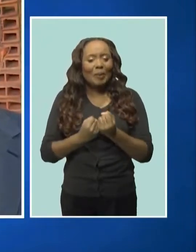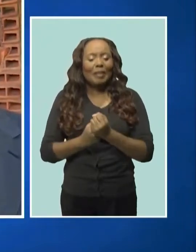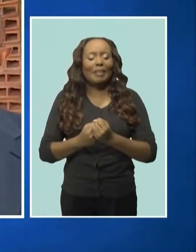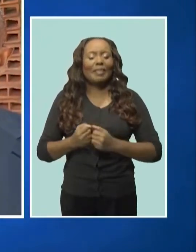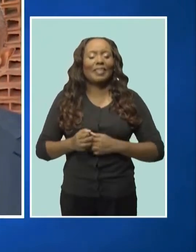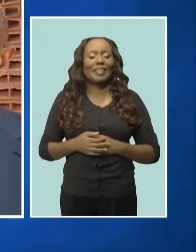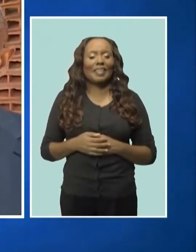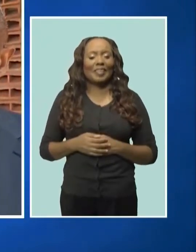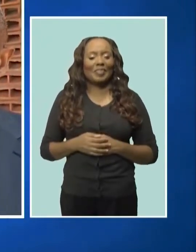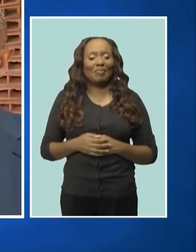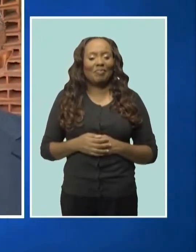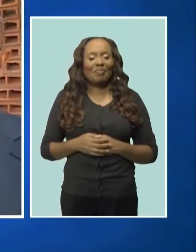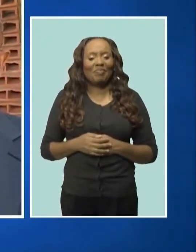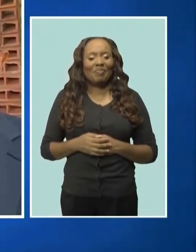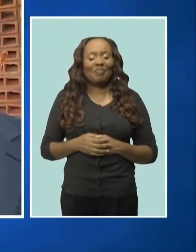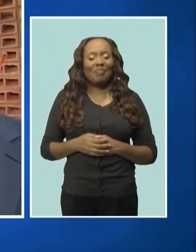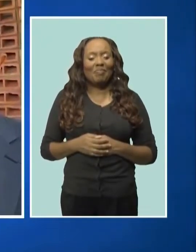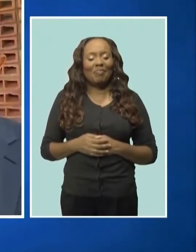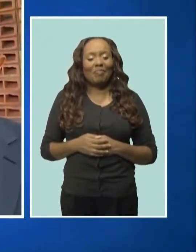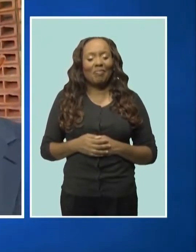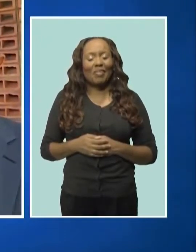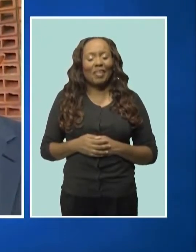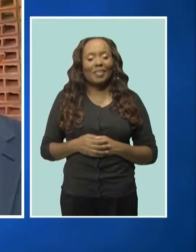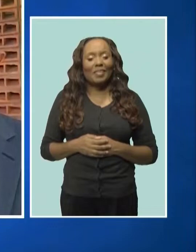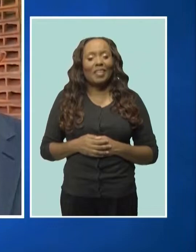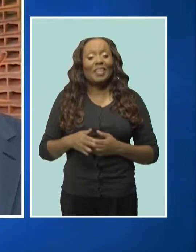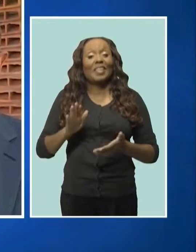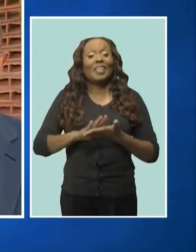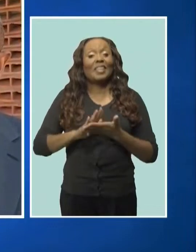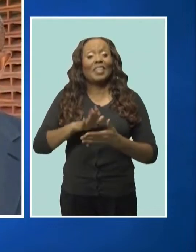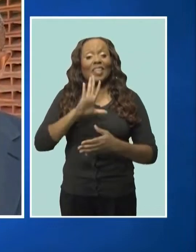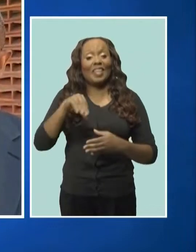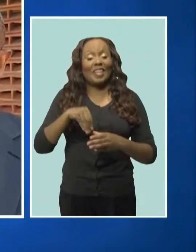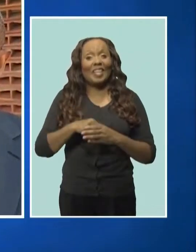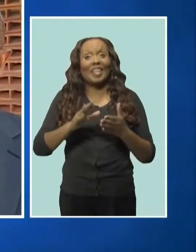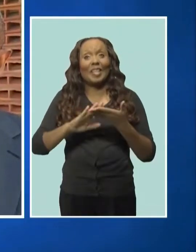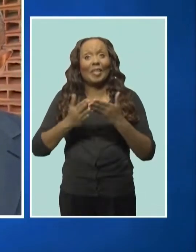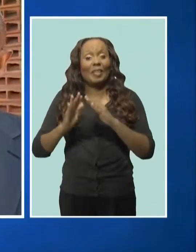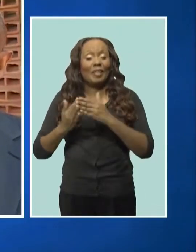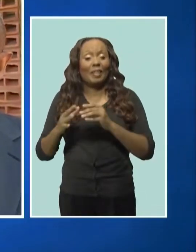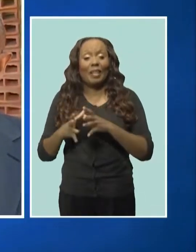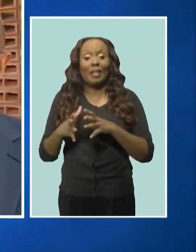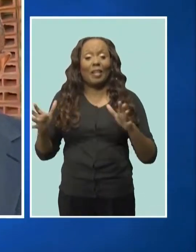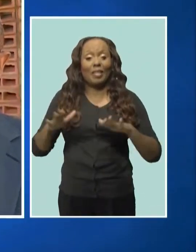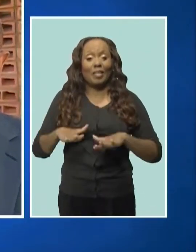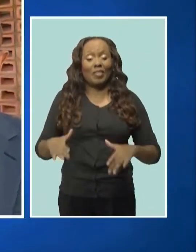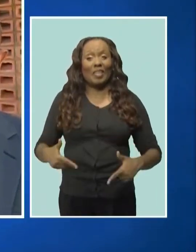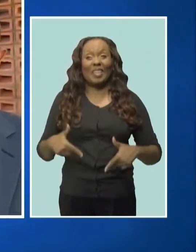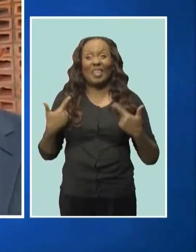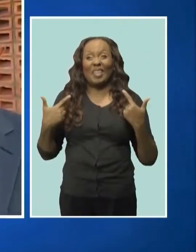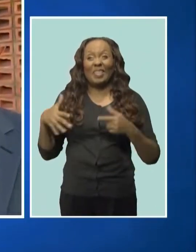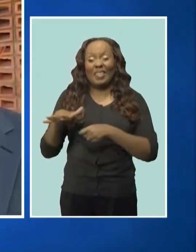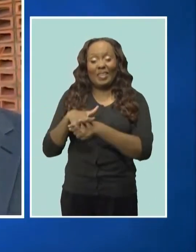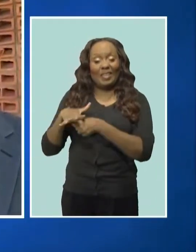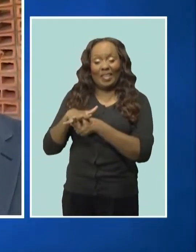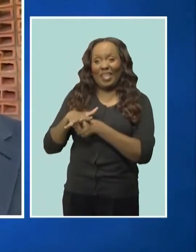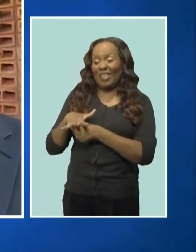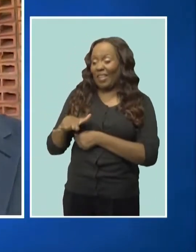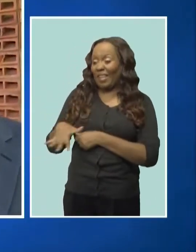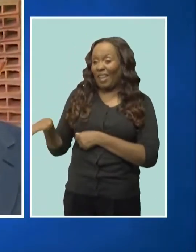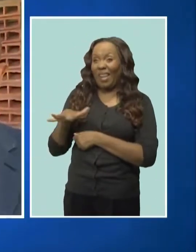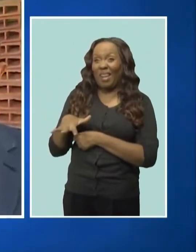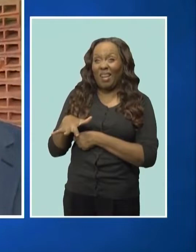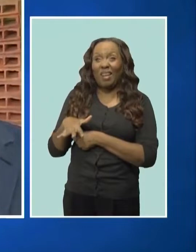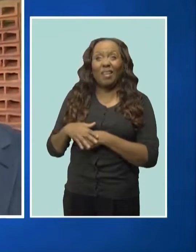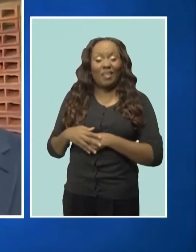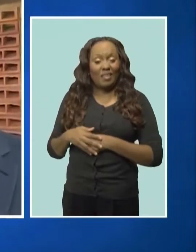The school is indeed a part of the community. Lots of the children come from the immediate area,